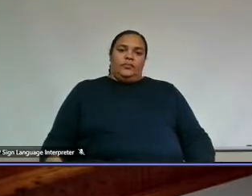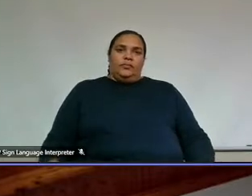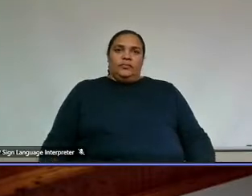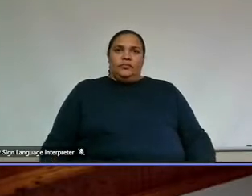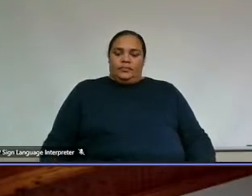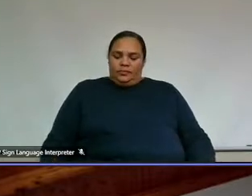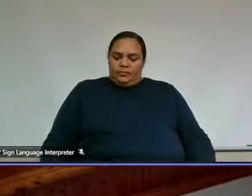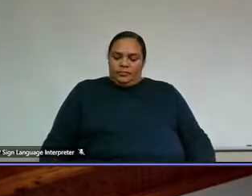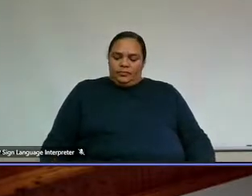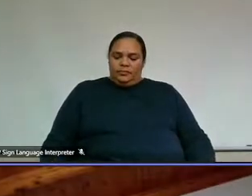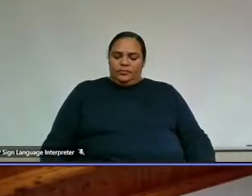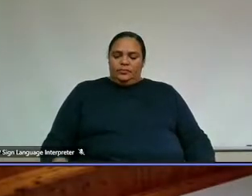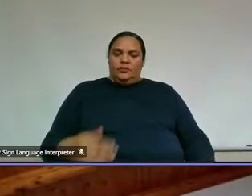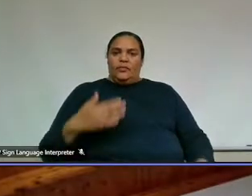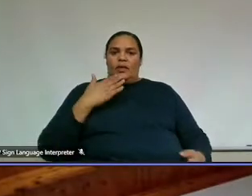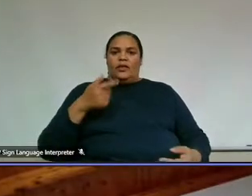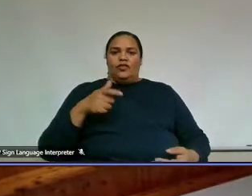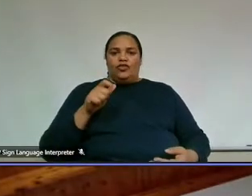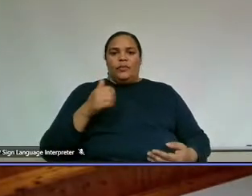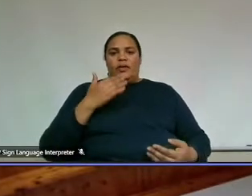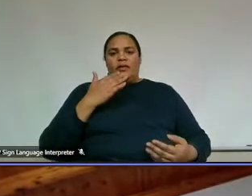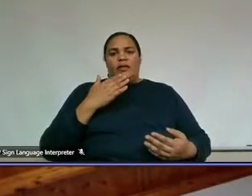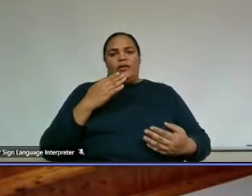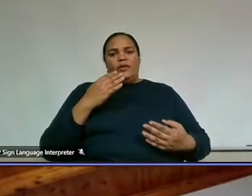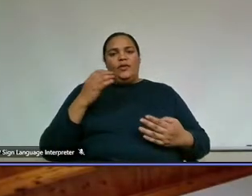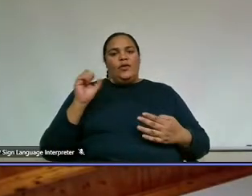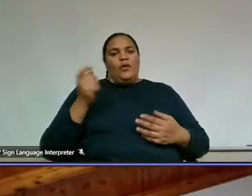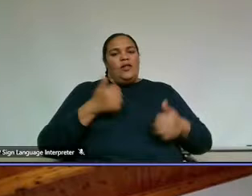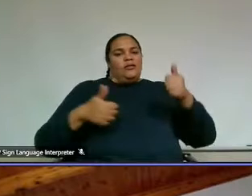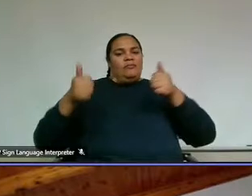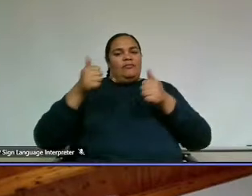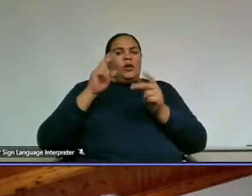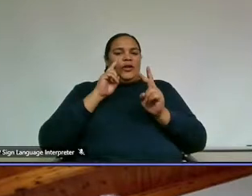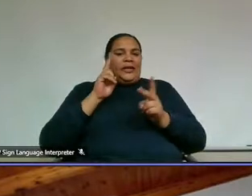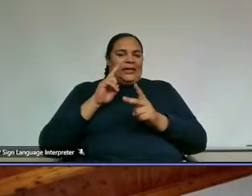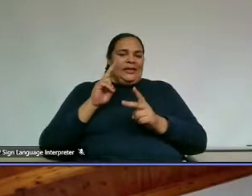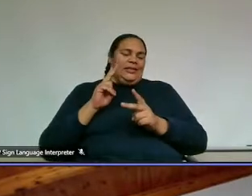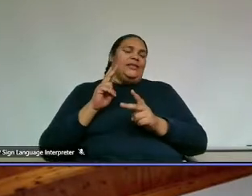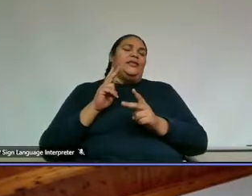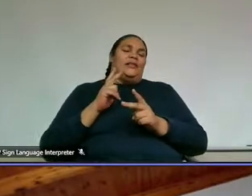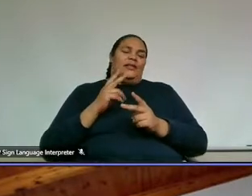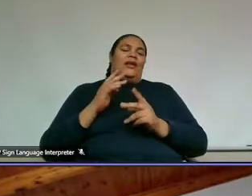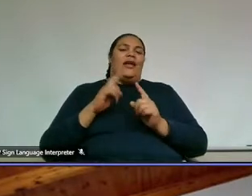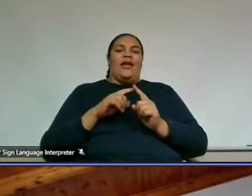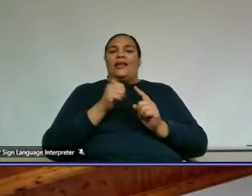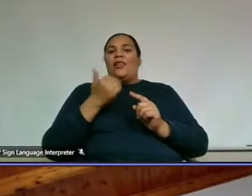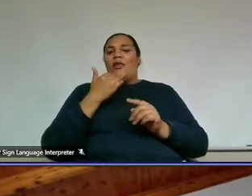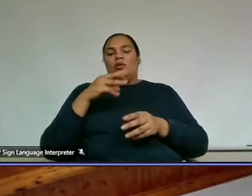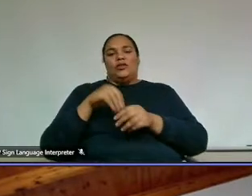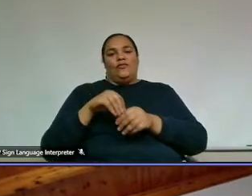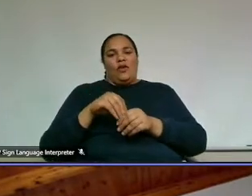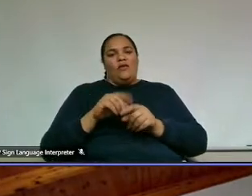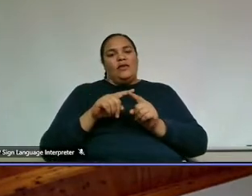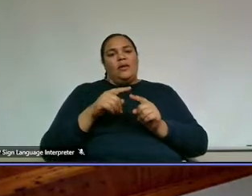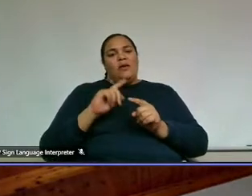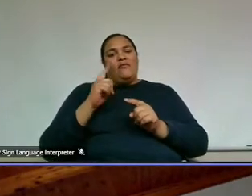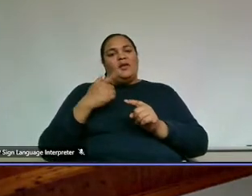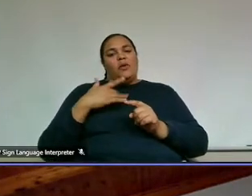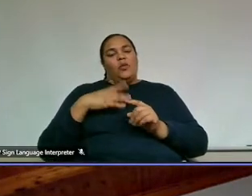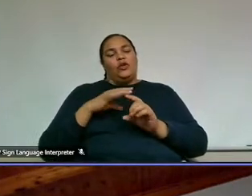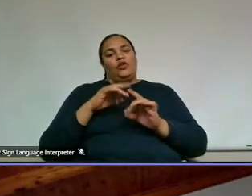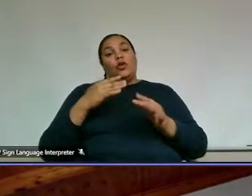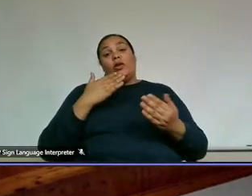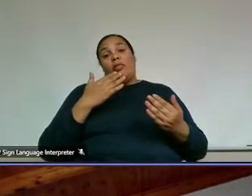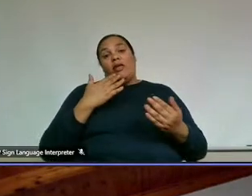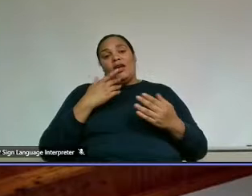Thank you, Chair, and good evening, everybody. Good evening, councillors, officials, honourable guests, and other attendees. And I think just firstly to start off, thank you